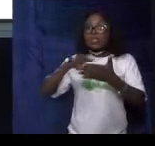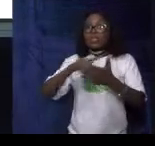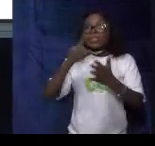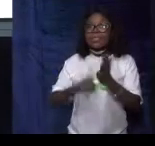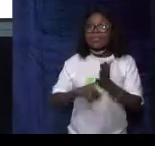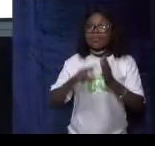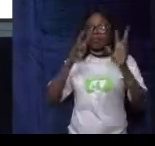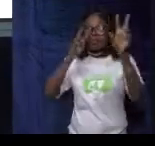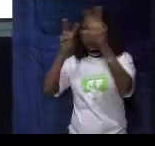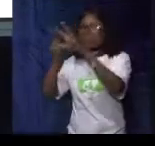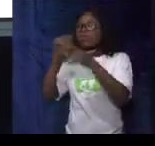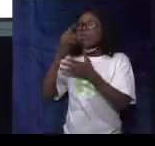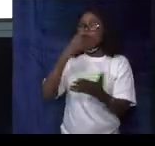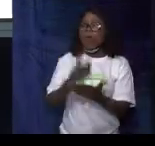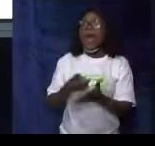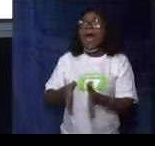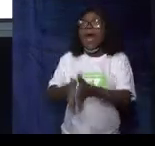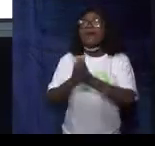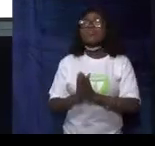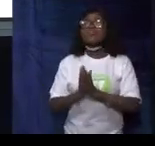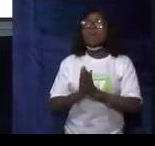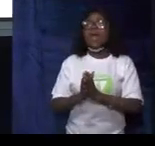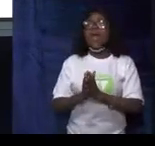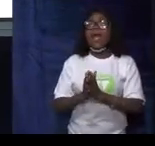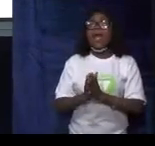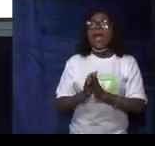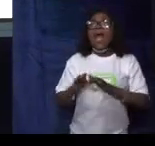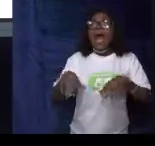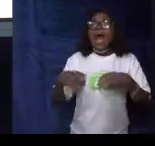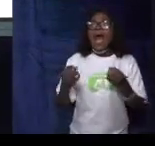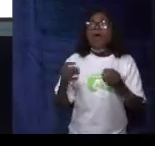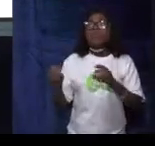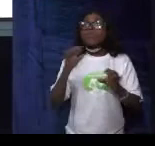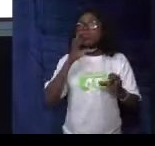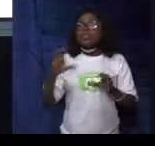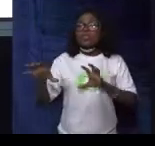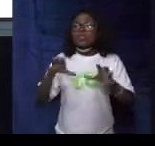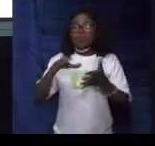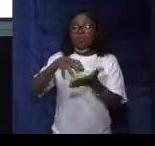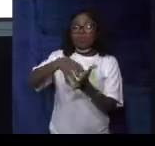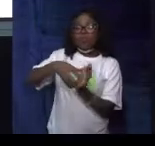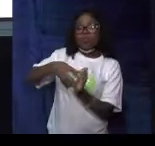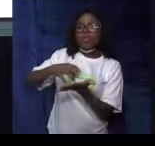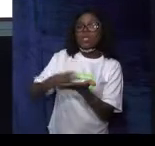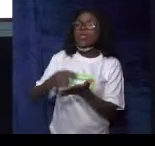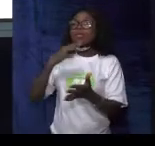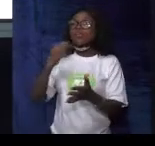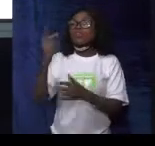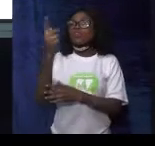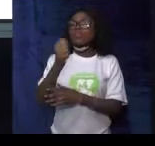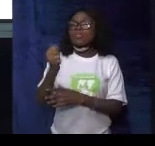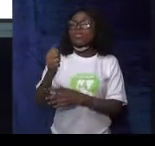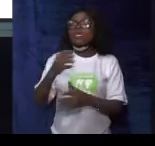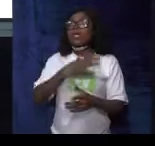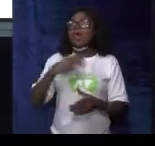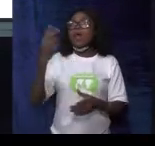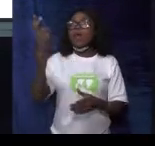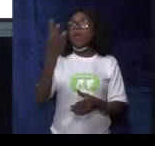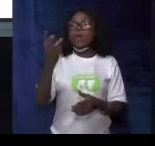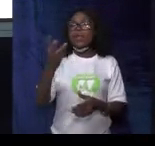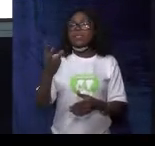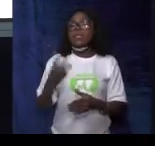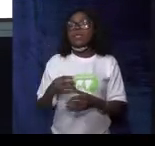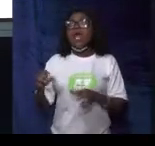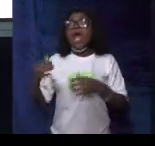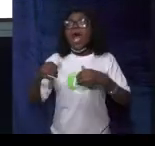Next question says you should study this pictogram and asks you, at the cupcakes produced on Monday, Tuesday and